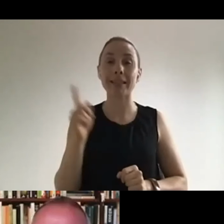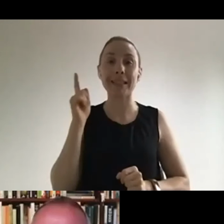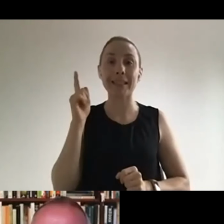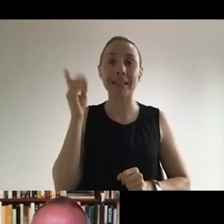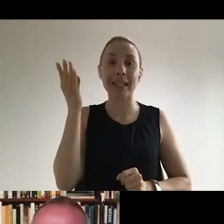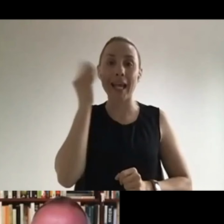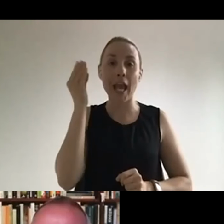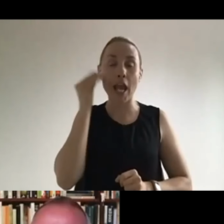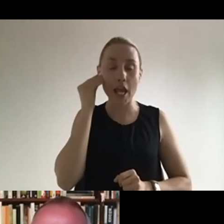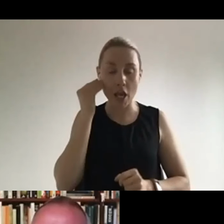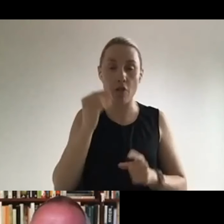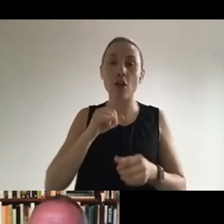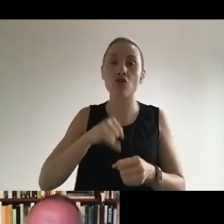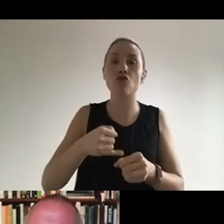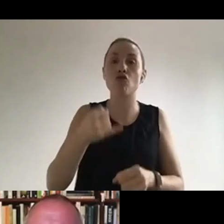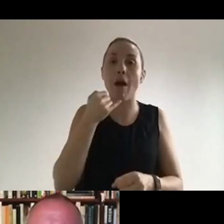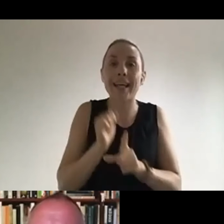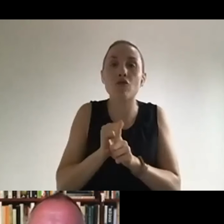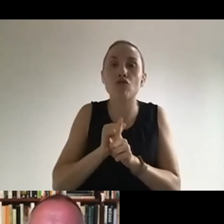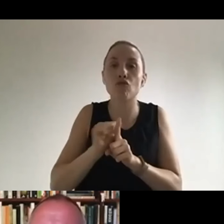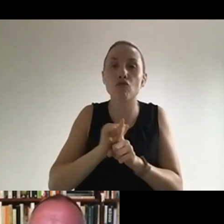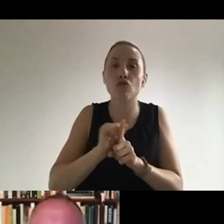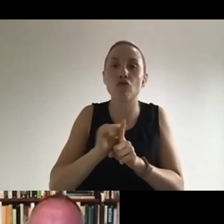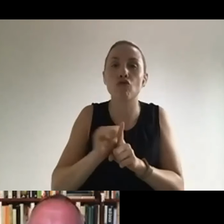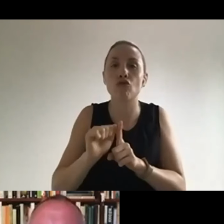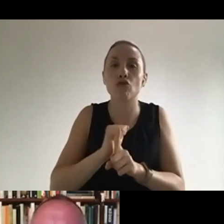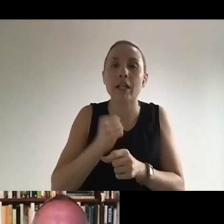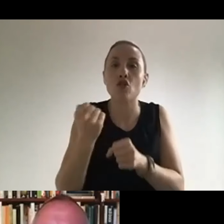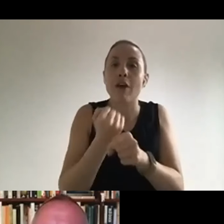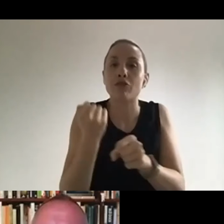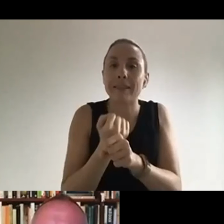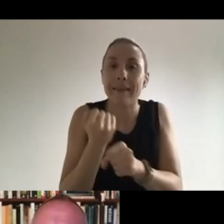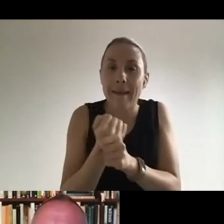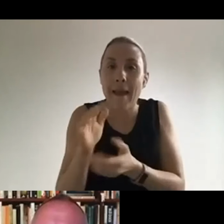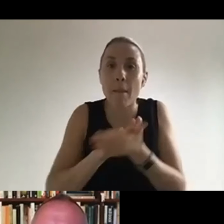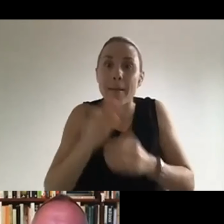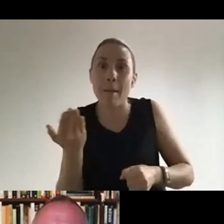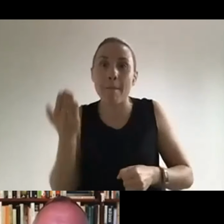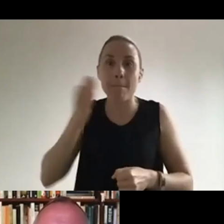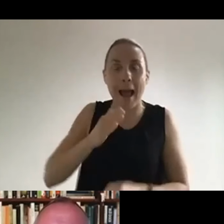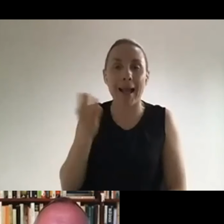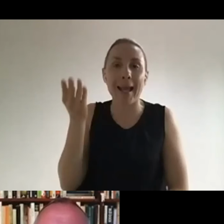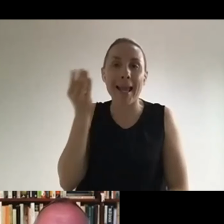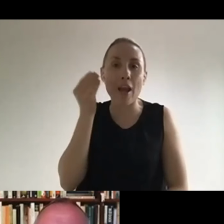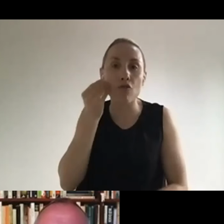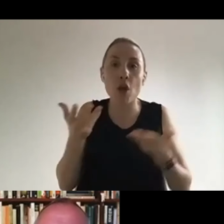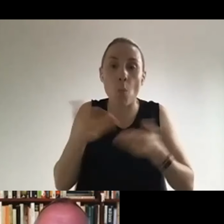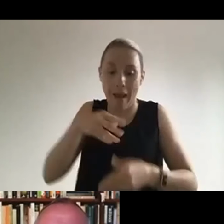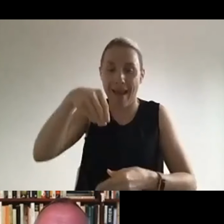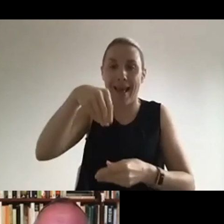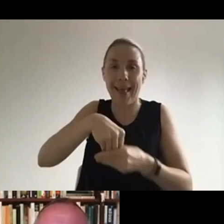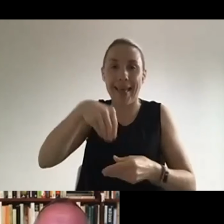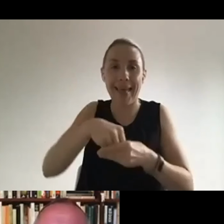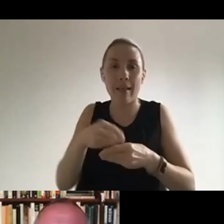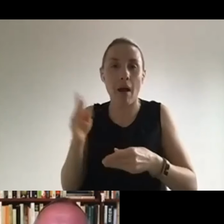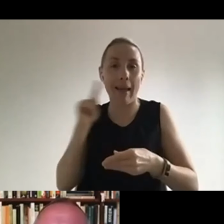that targets, again, the regenerative potential within the inner ear. The company has just completed their phase